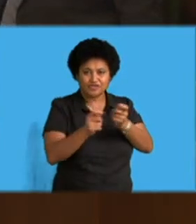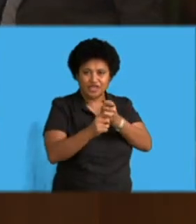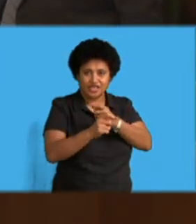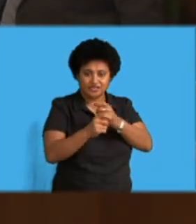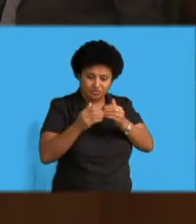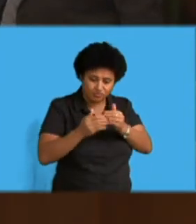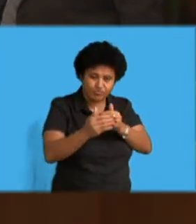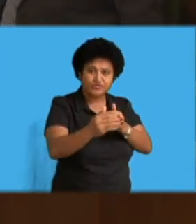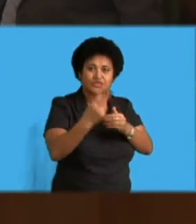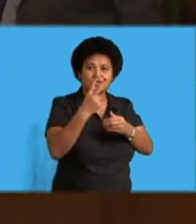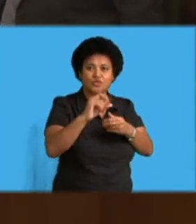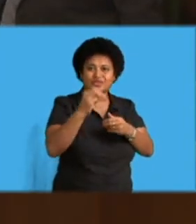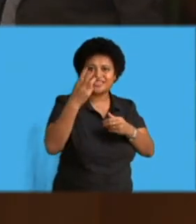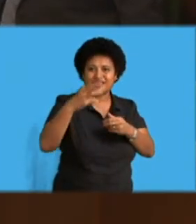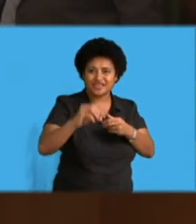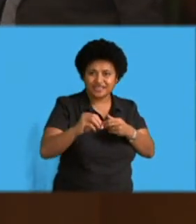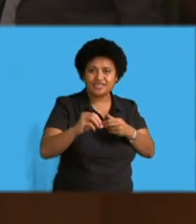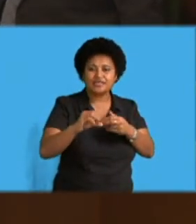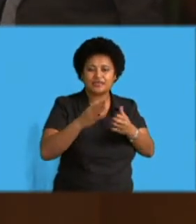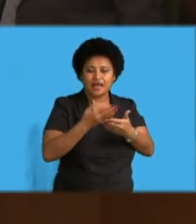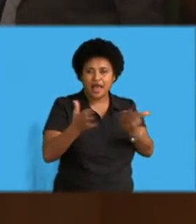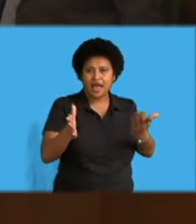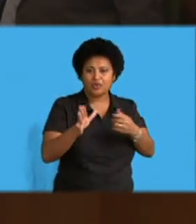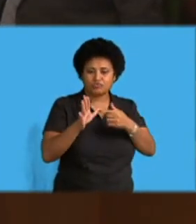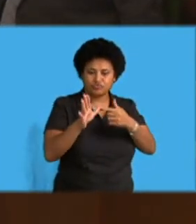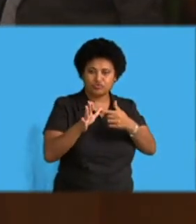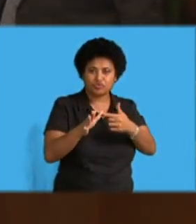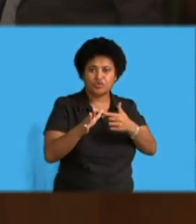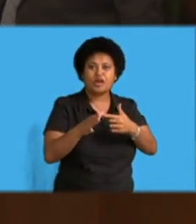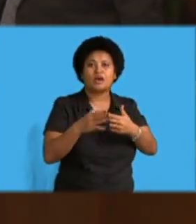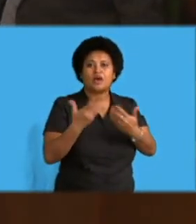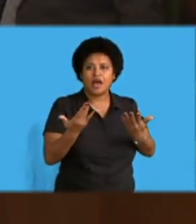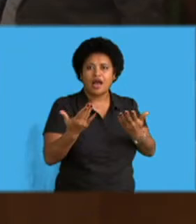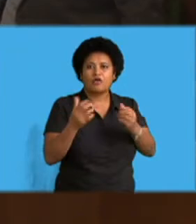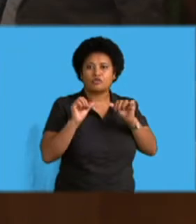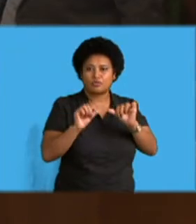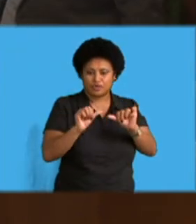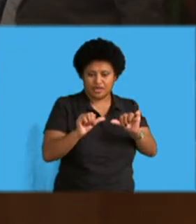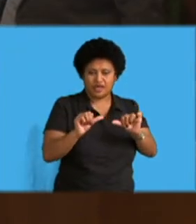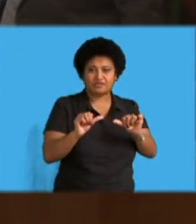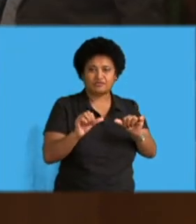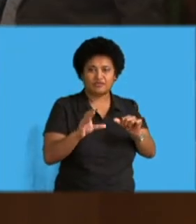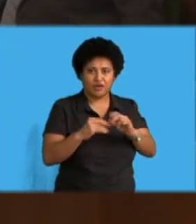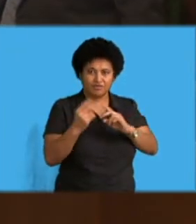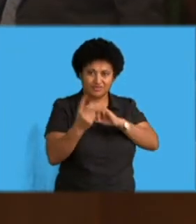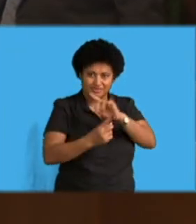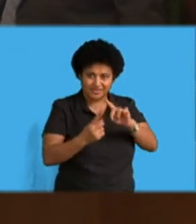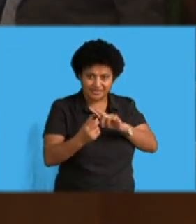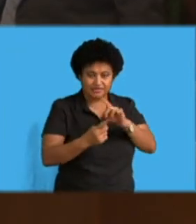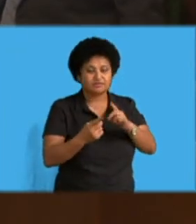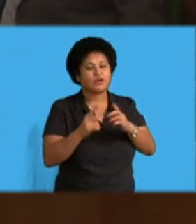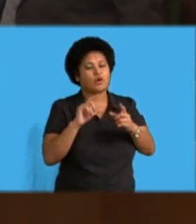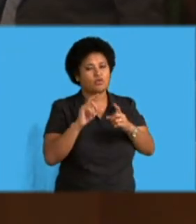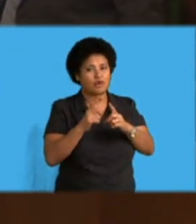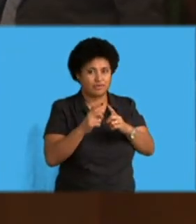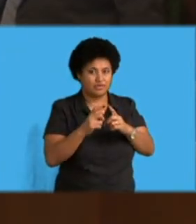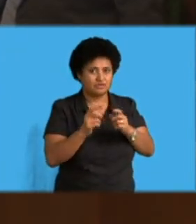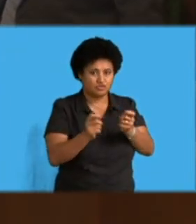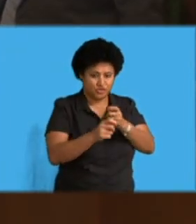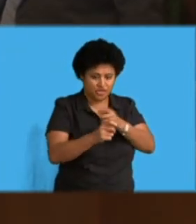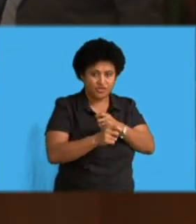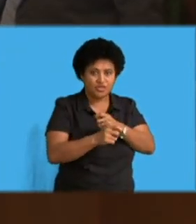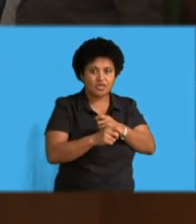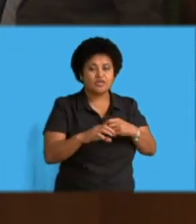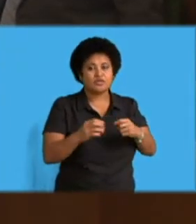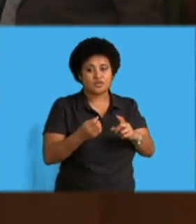be designed to appropriately respond to vulnerabilities of small island states. Followed by the preparatory meeting, Honourable Deputy Speaker, Fiji